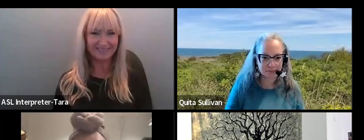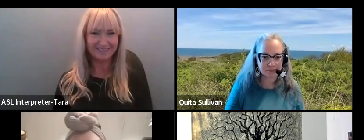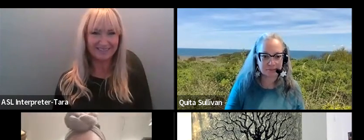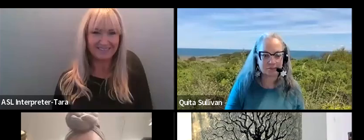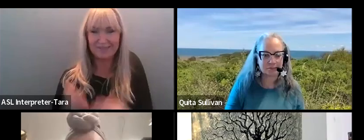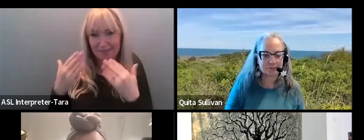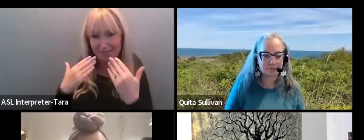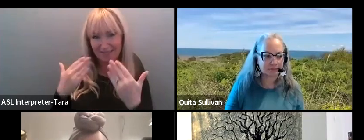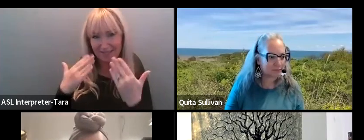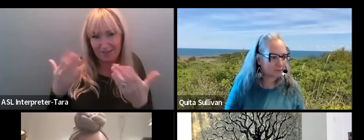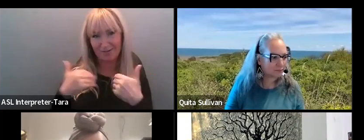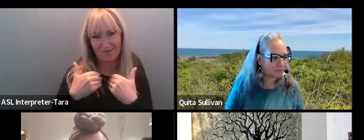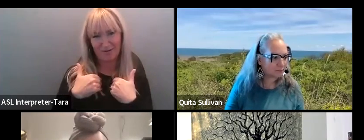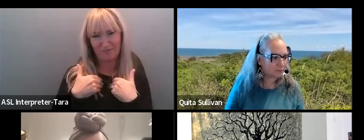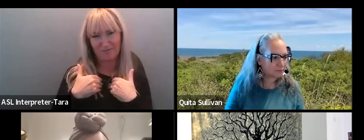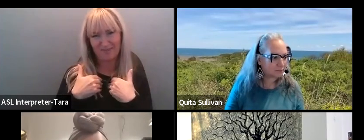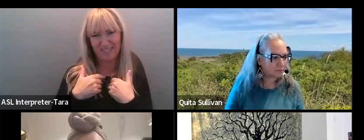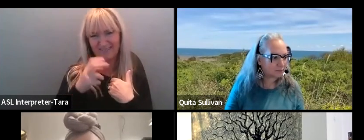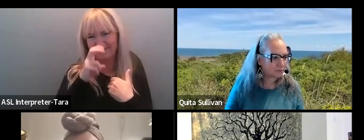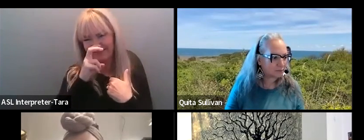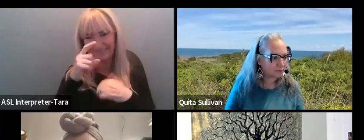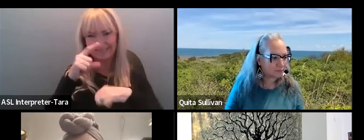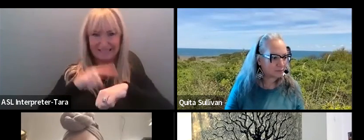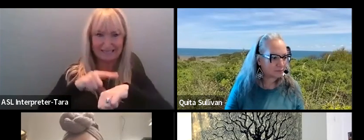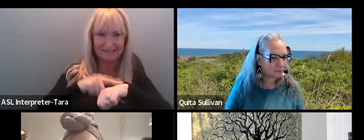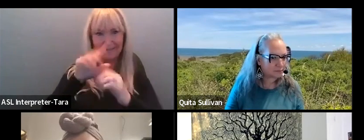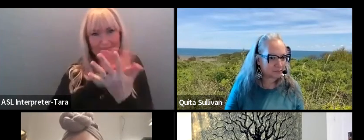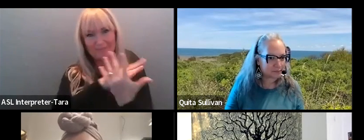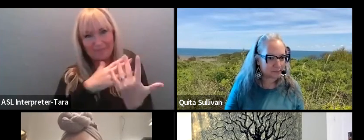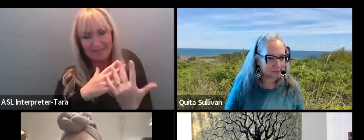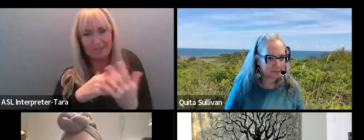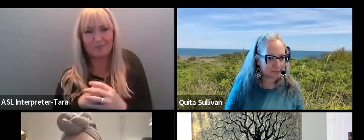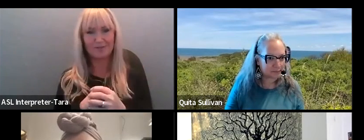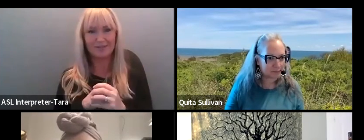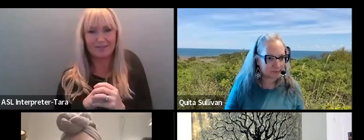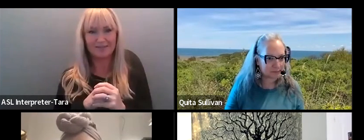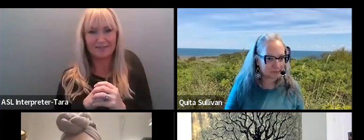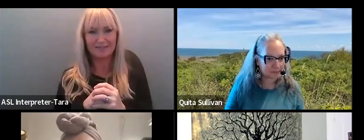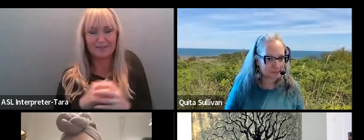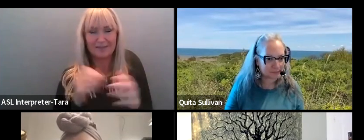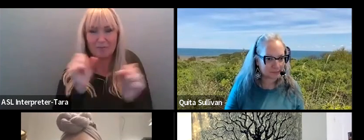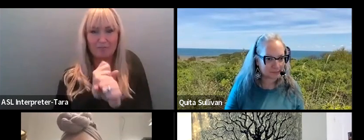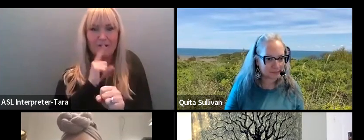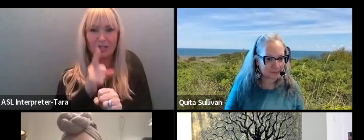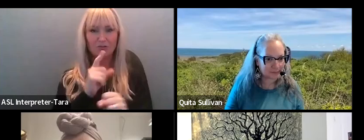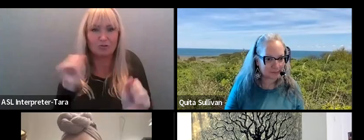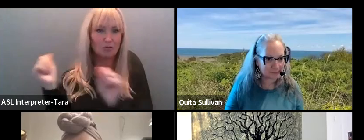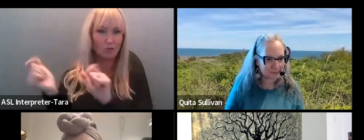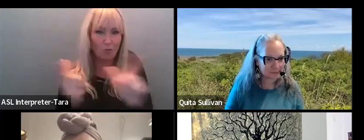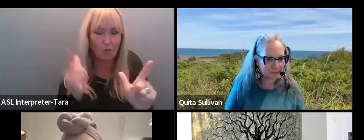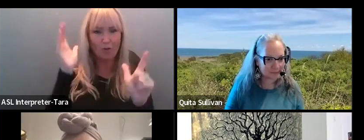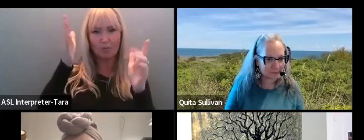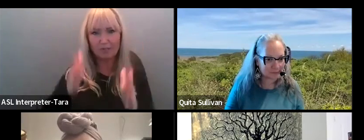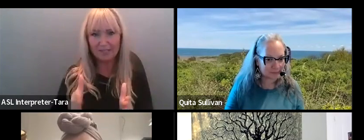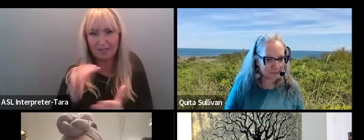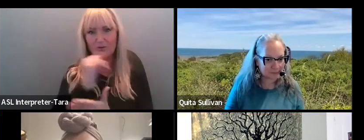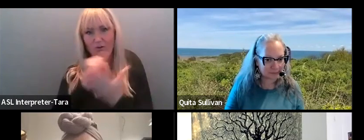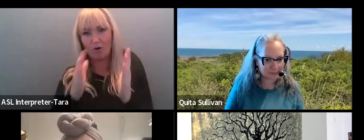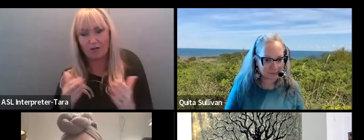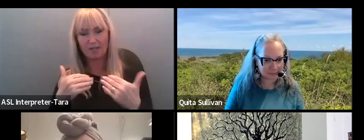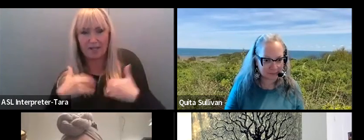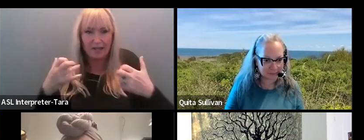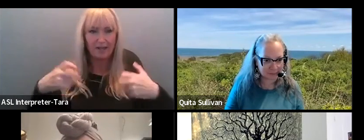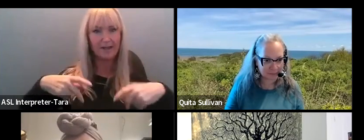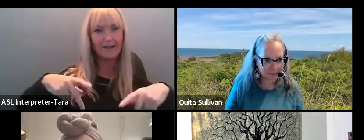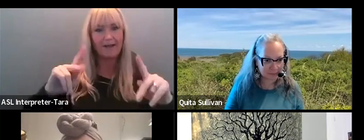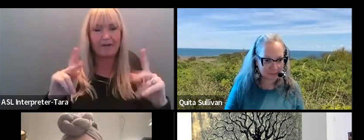We do have a tight time schedule, just as we try to make sure that all of our artists and panelists and presenters have the opportunity to tech